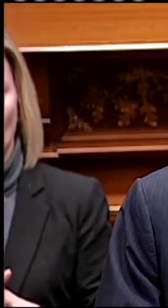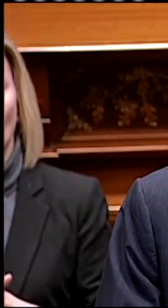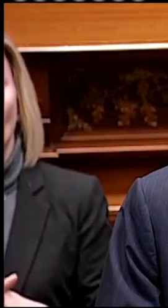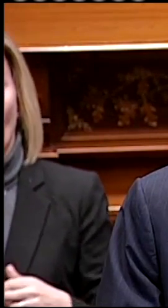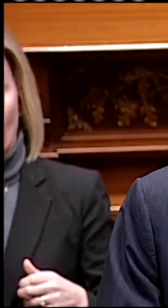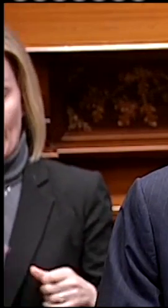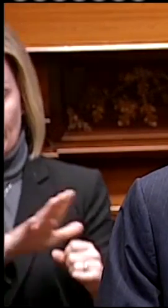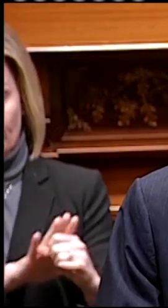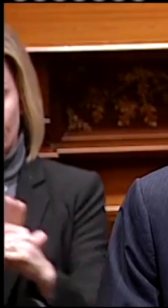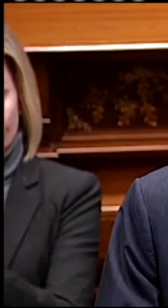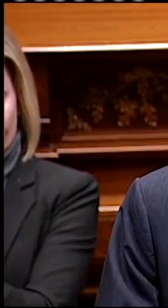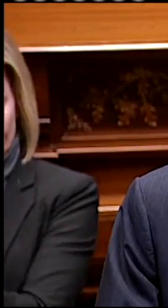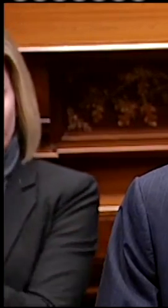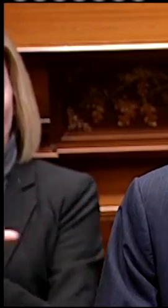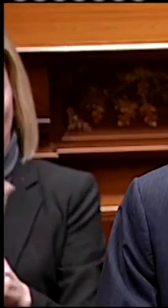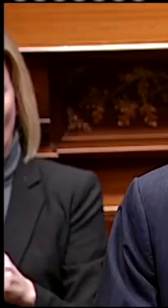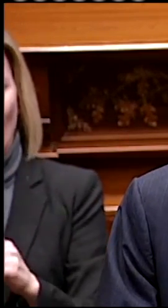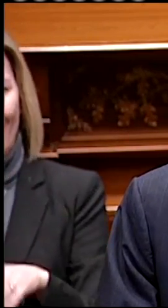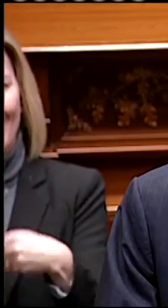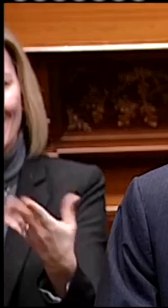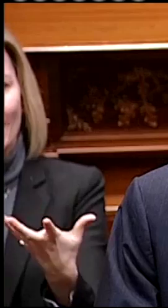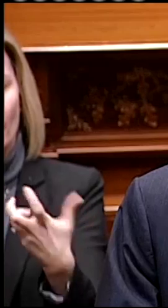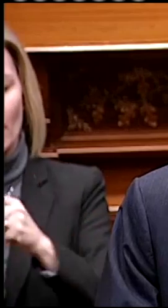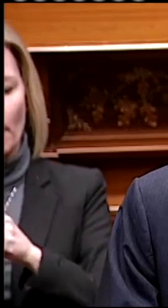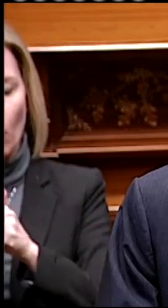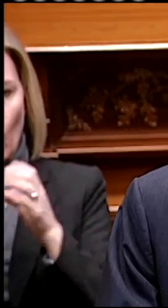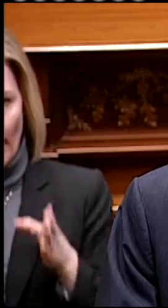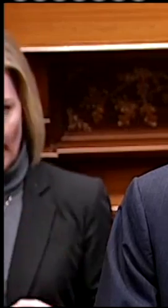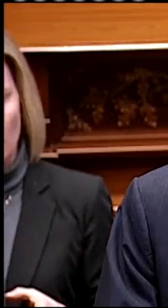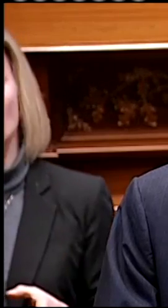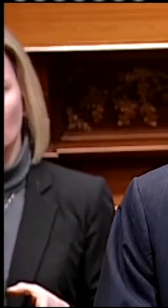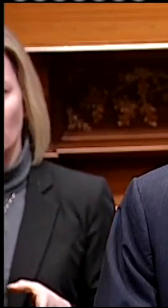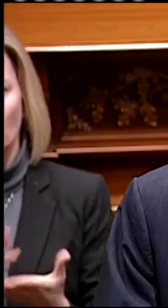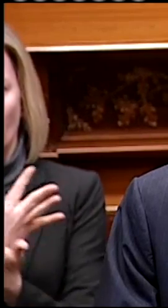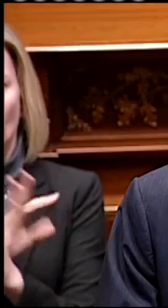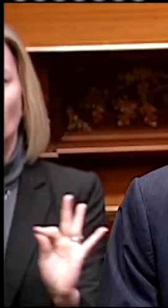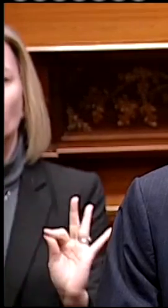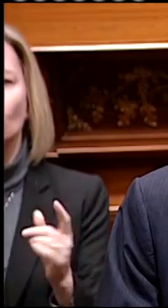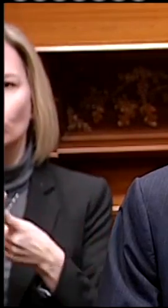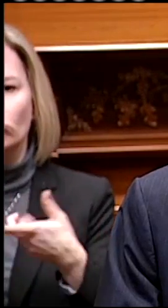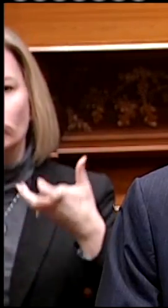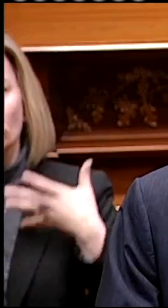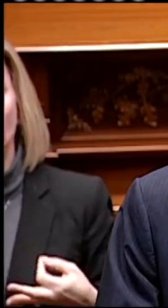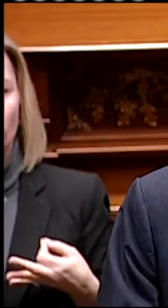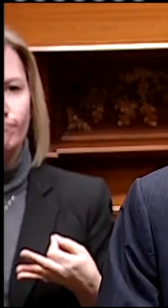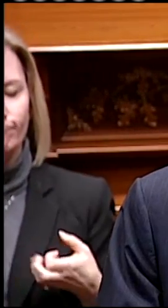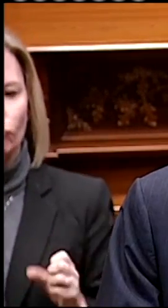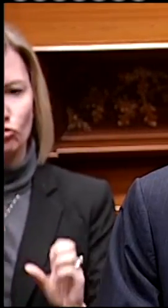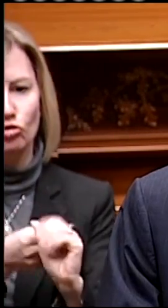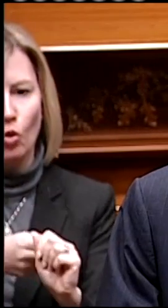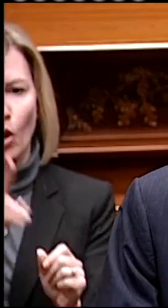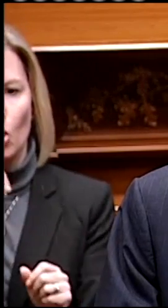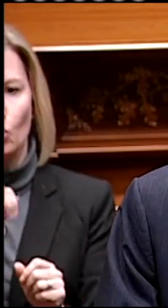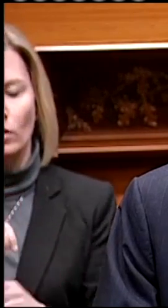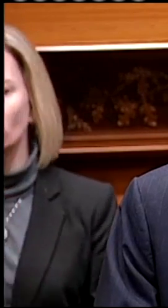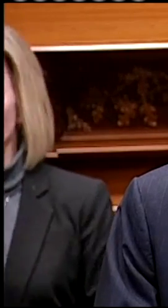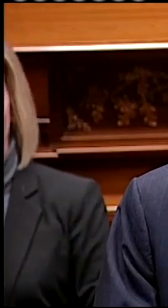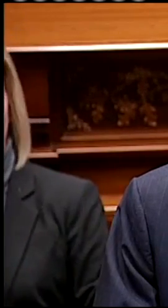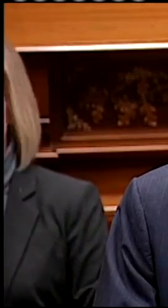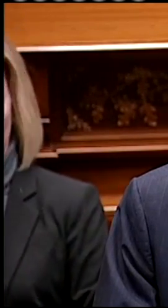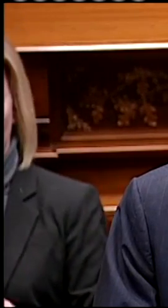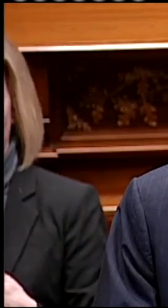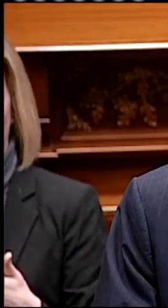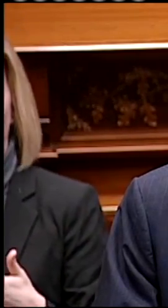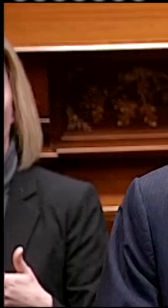These zones will give employees the freedom to choose whether or not they want to join a union.